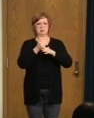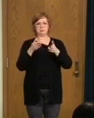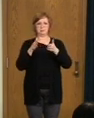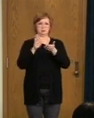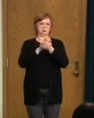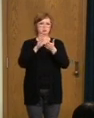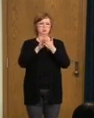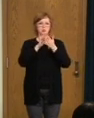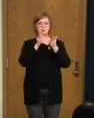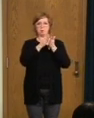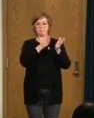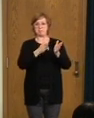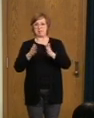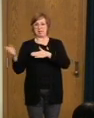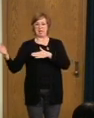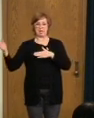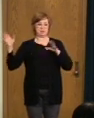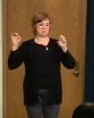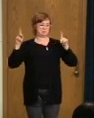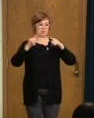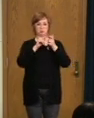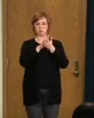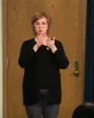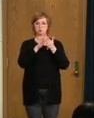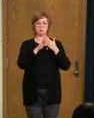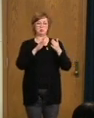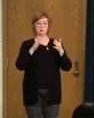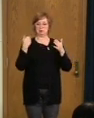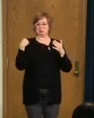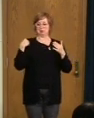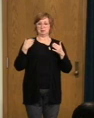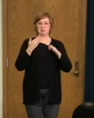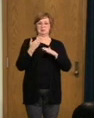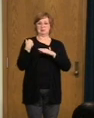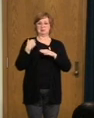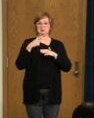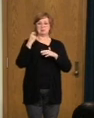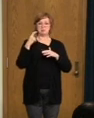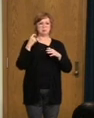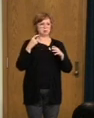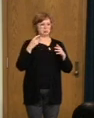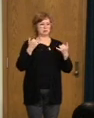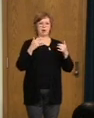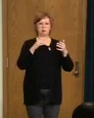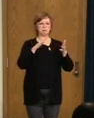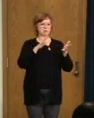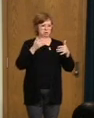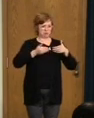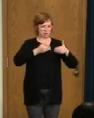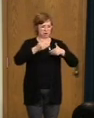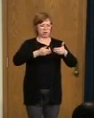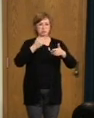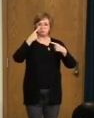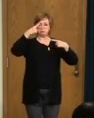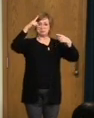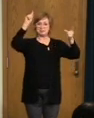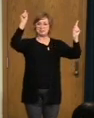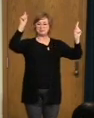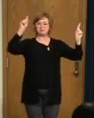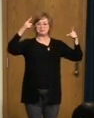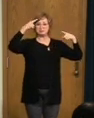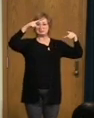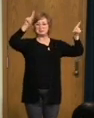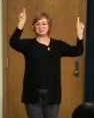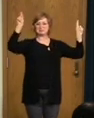frankly, and this is a real tribute and a testament to the effort that is being made not only by our individual school divisions, but